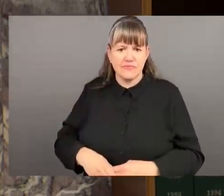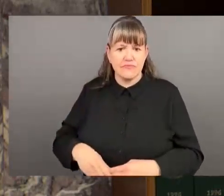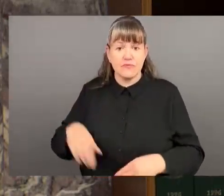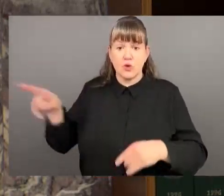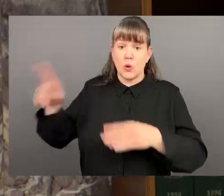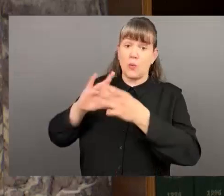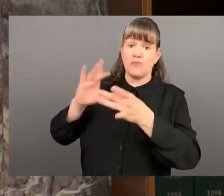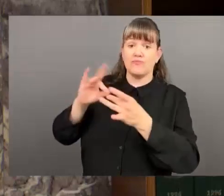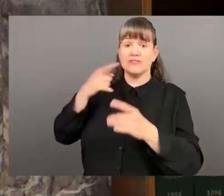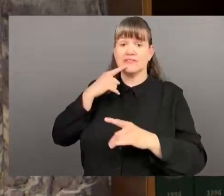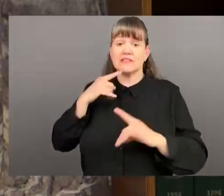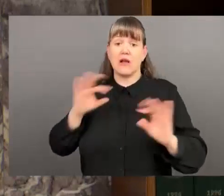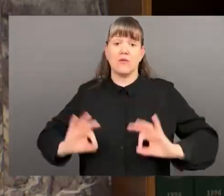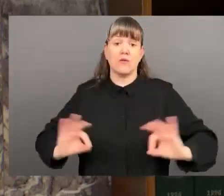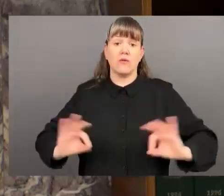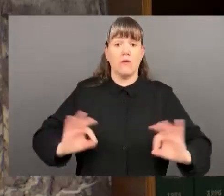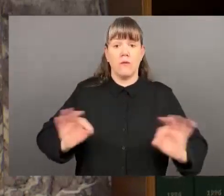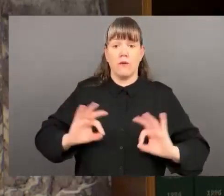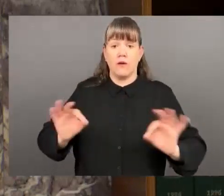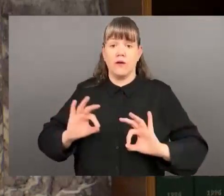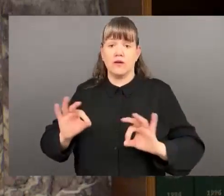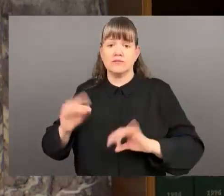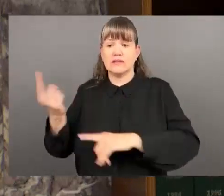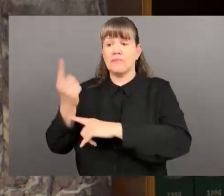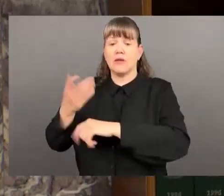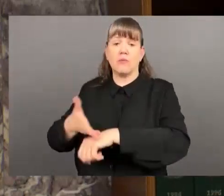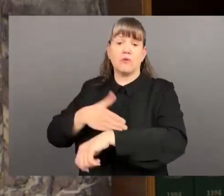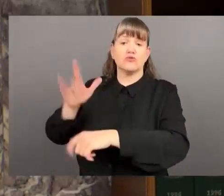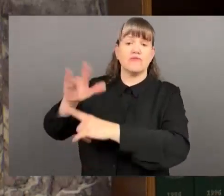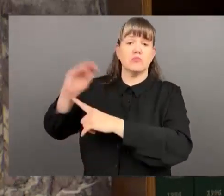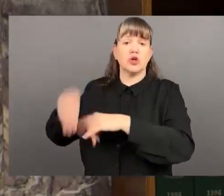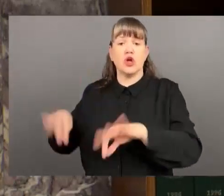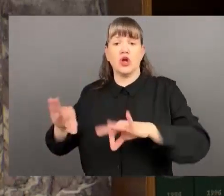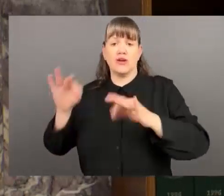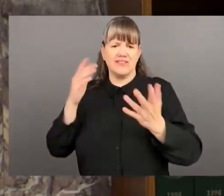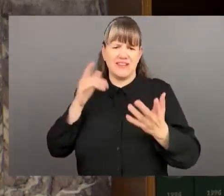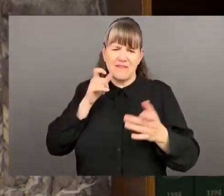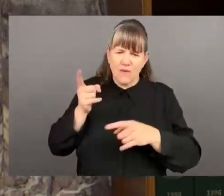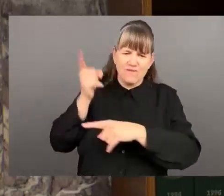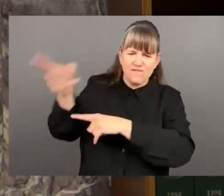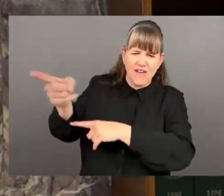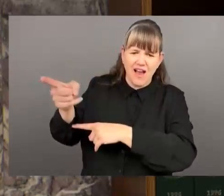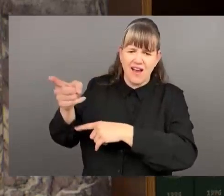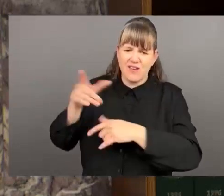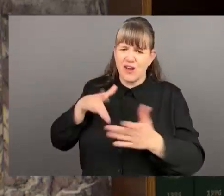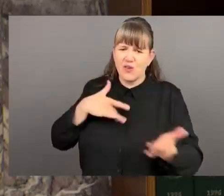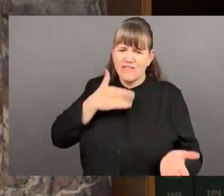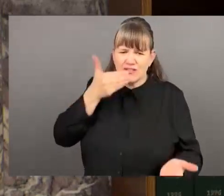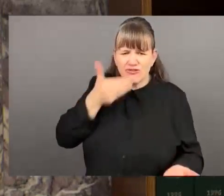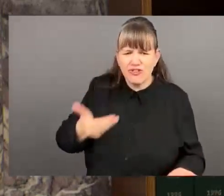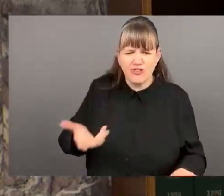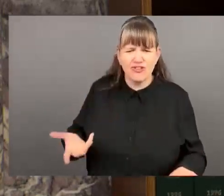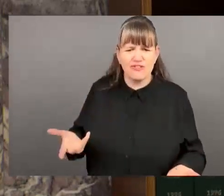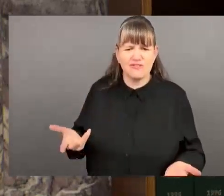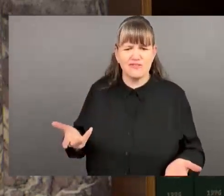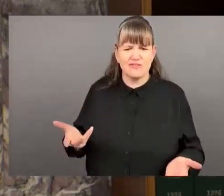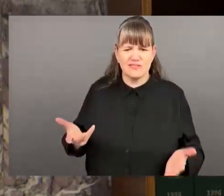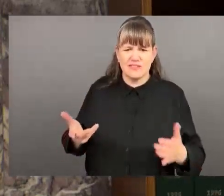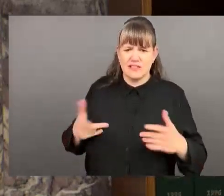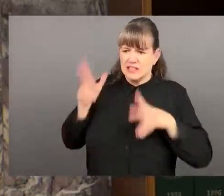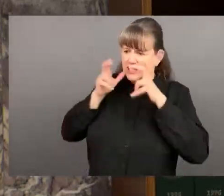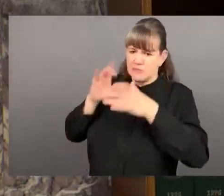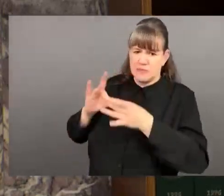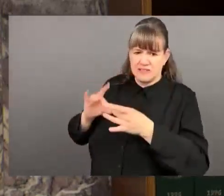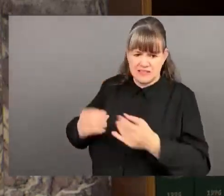with. So it doesn't feel that good to us on this side of the House and what we're hearing from our constituents and people that are suffering. So my